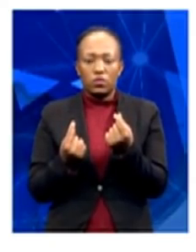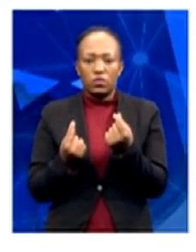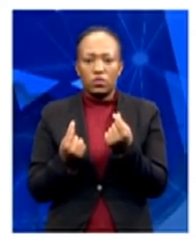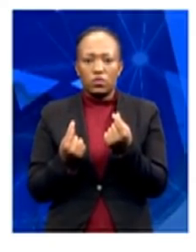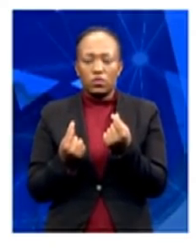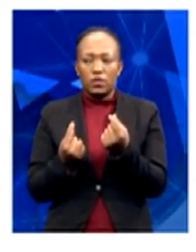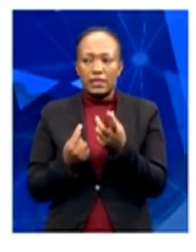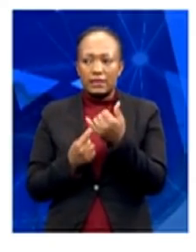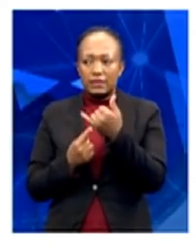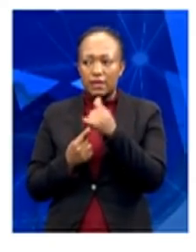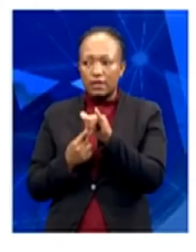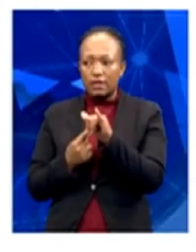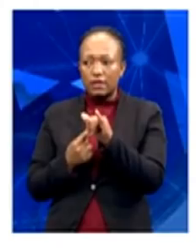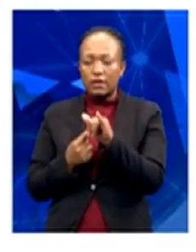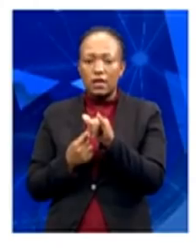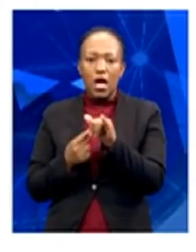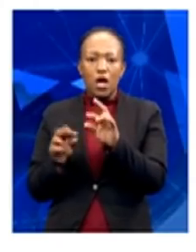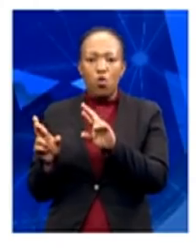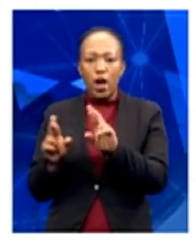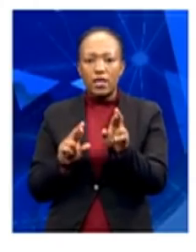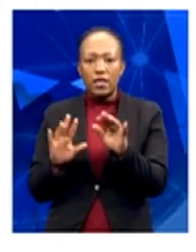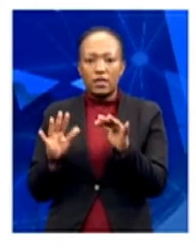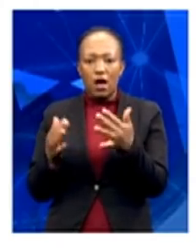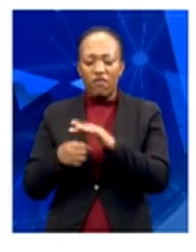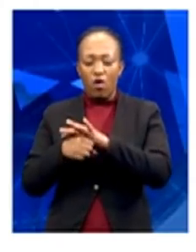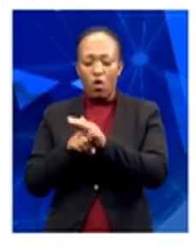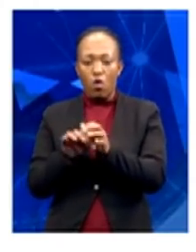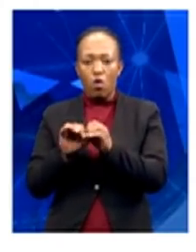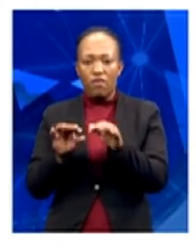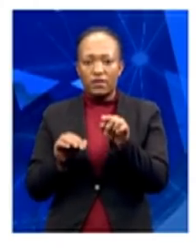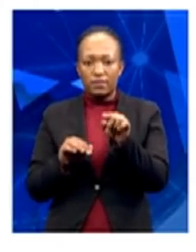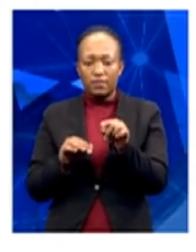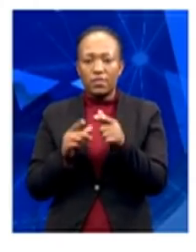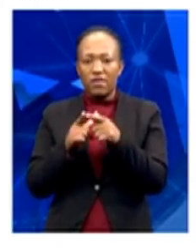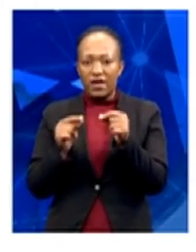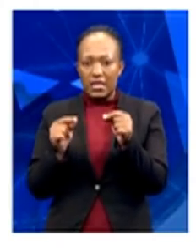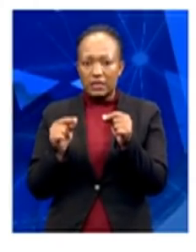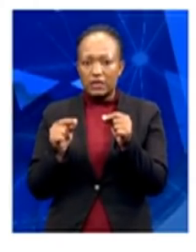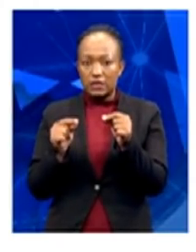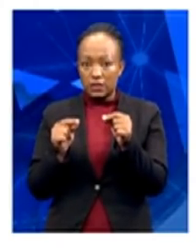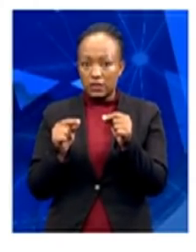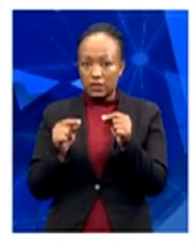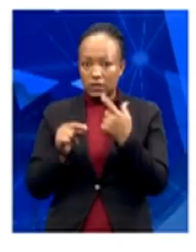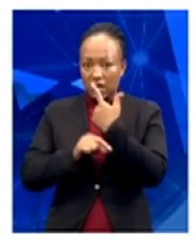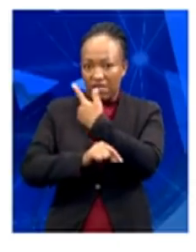readiness for COVID-19. That one has been done, isn't it? Point B.